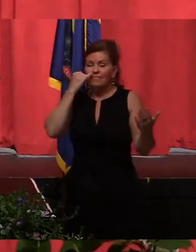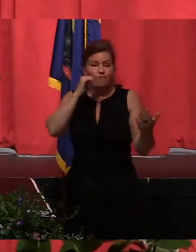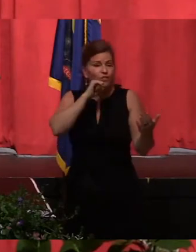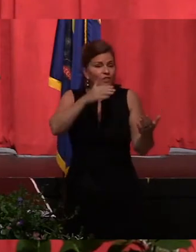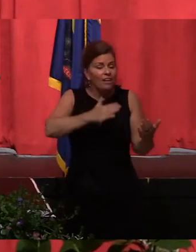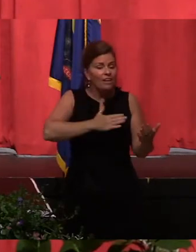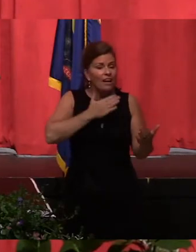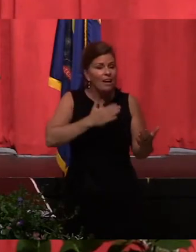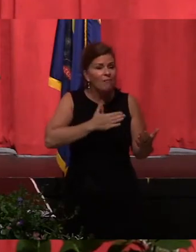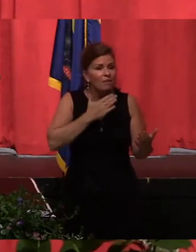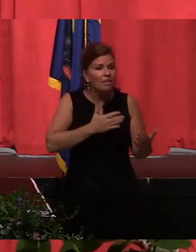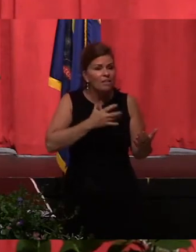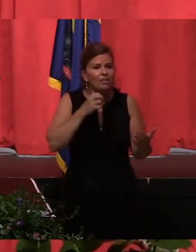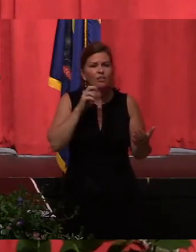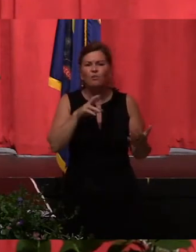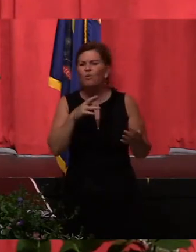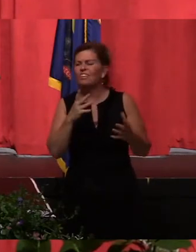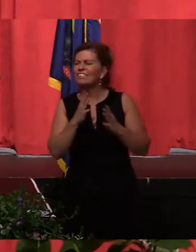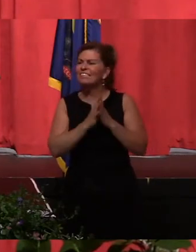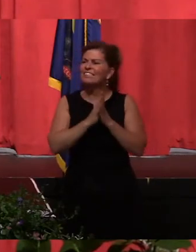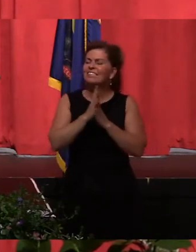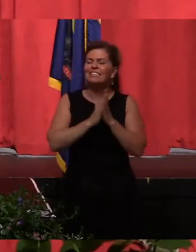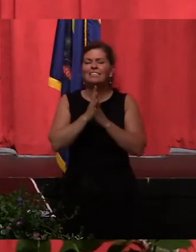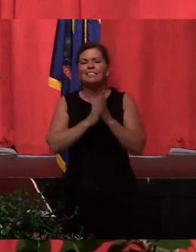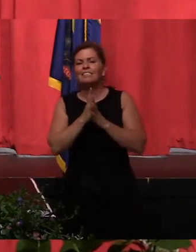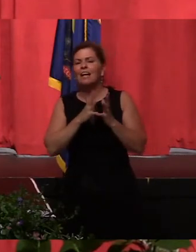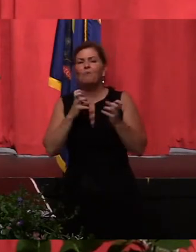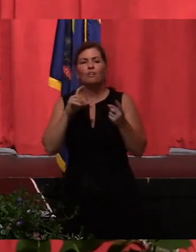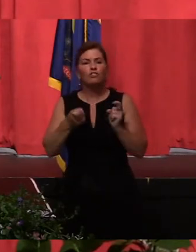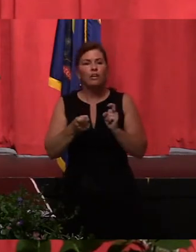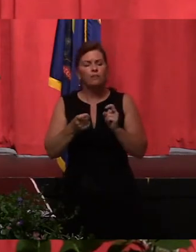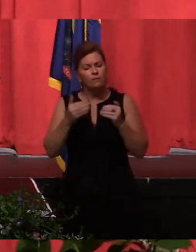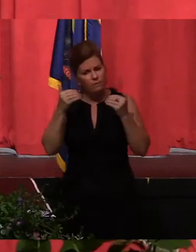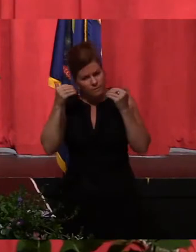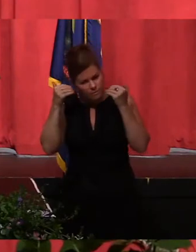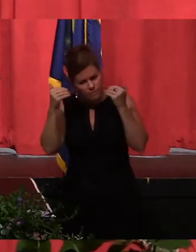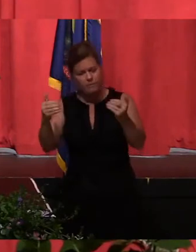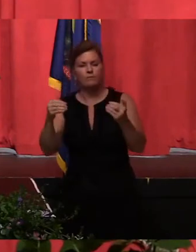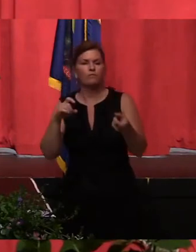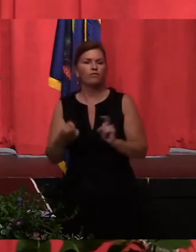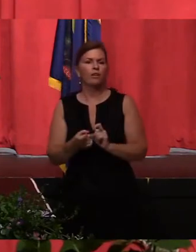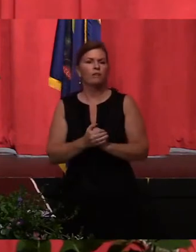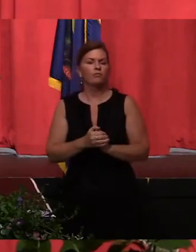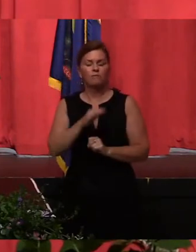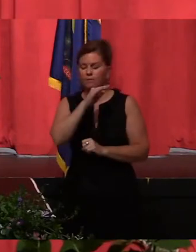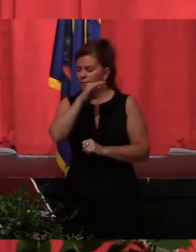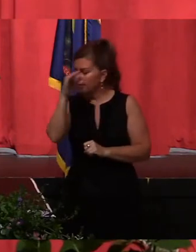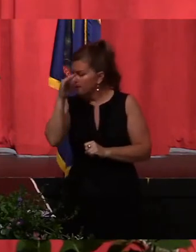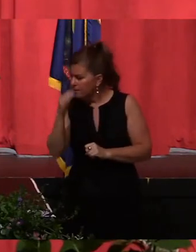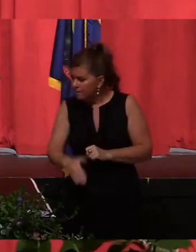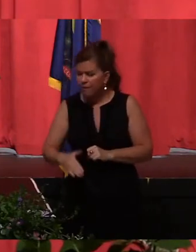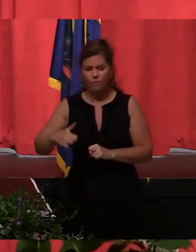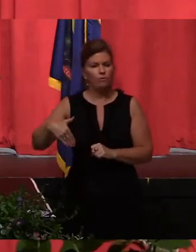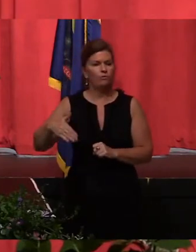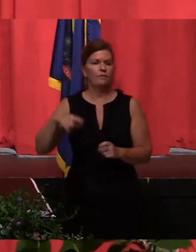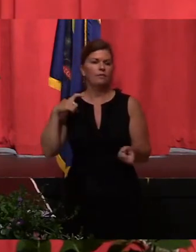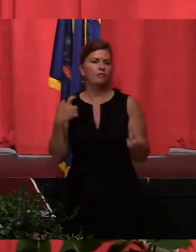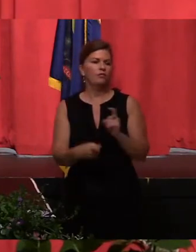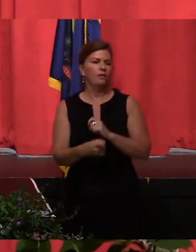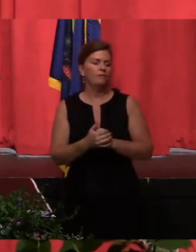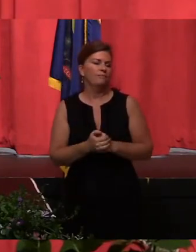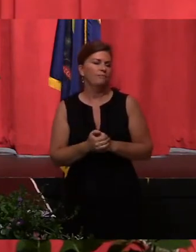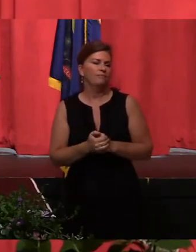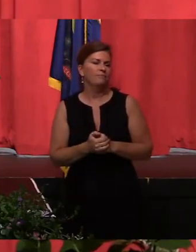restless, make a decision to change whatever it is that you're doing. It is never too late for that.